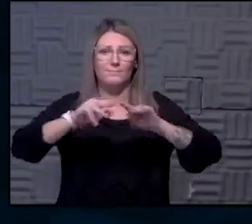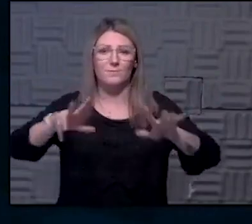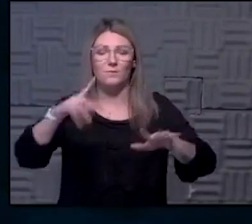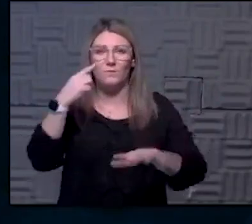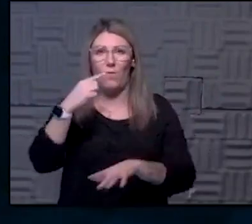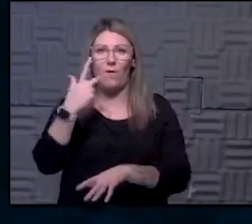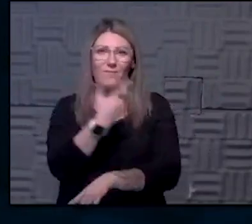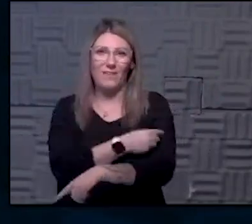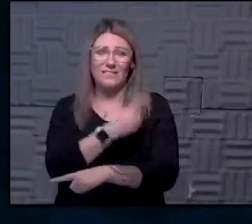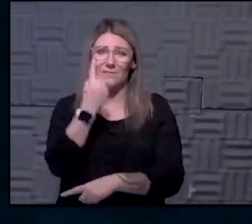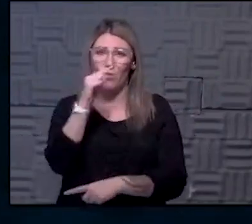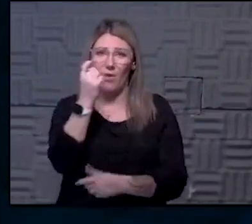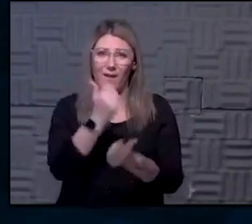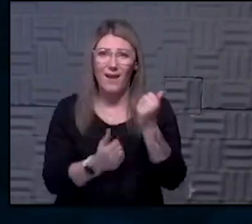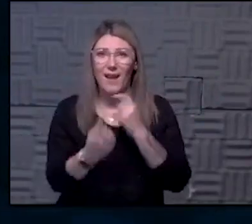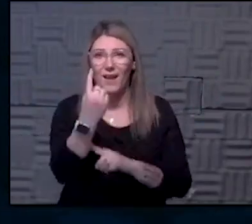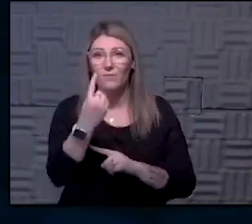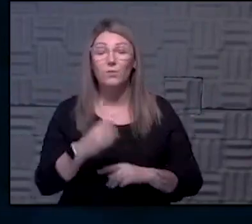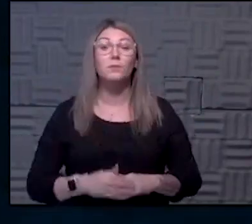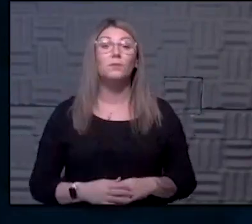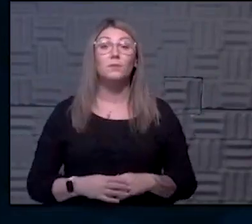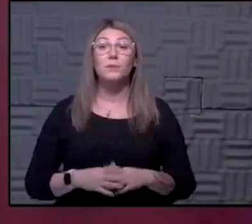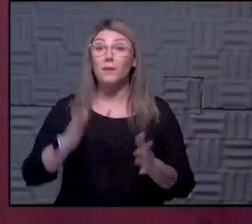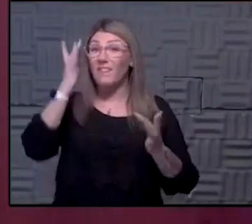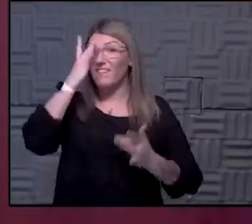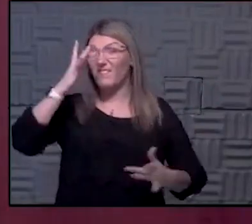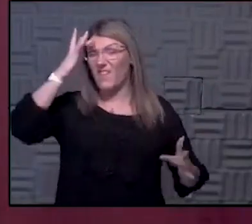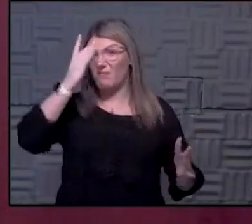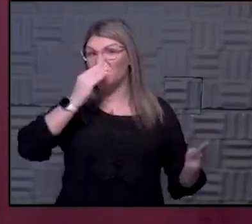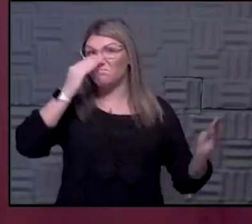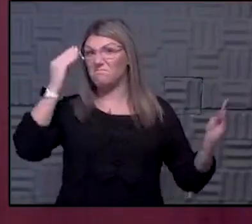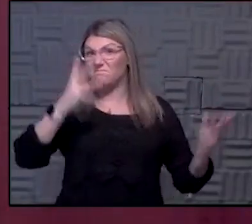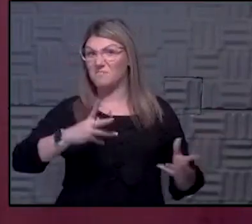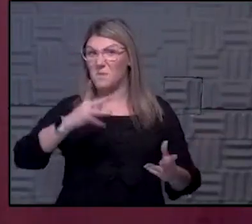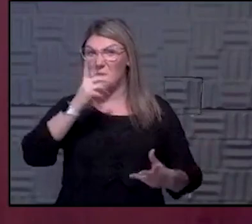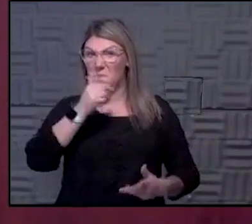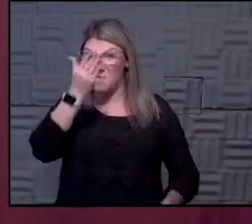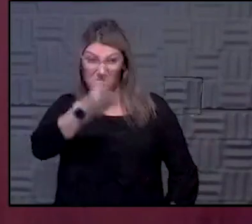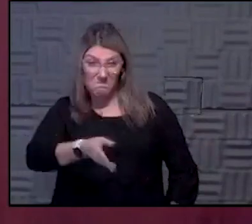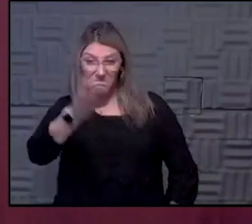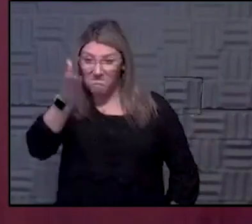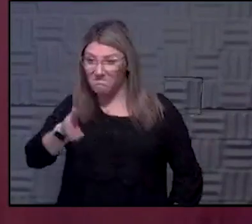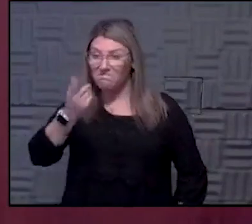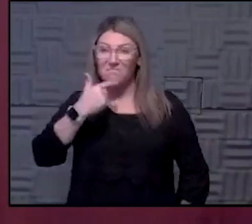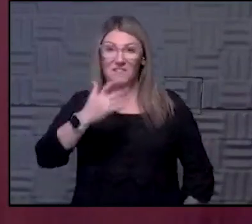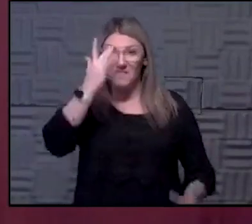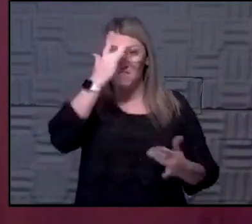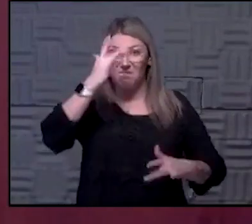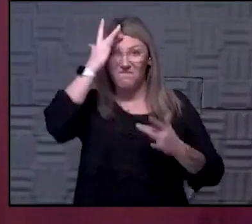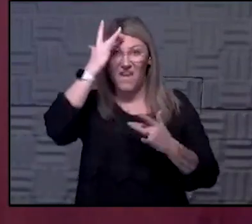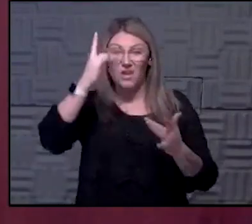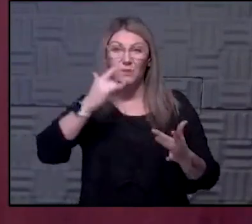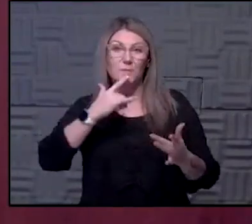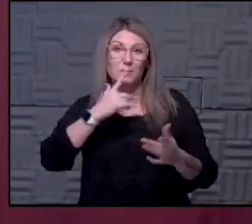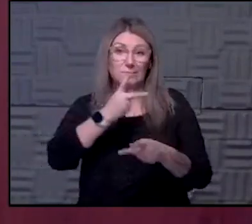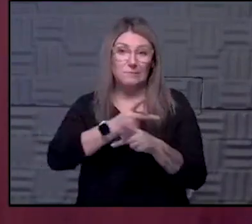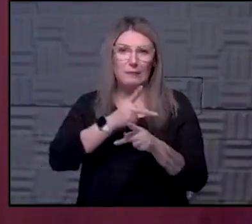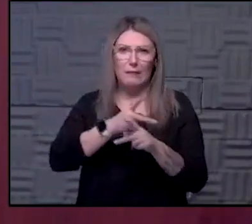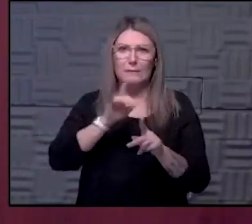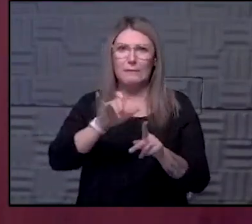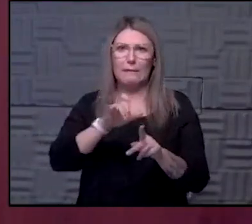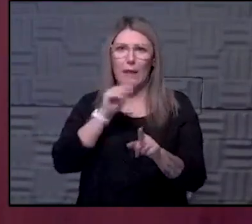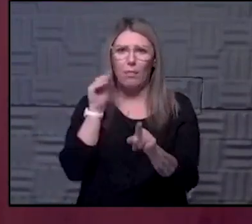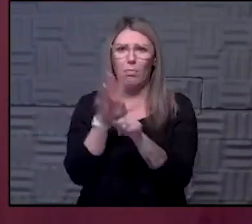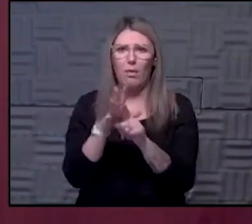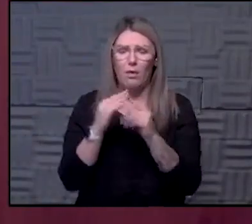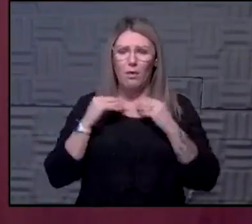for everyone. Because again, the virus doesn't really care who you think you are. The virus just cares that it can infect you.